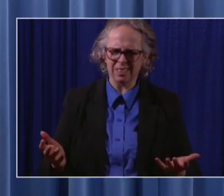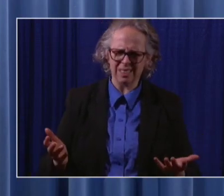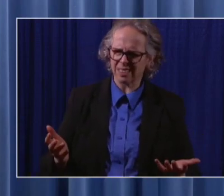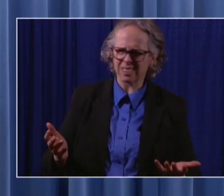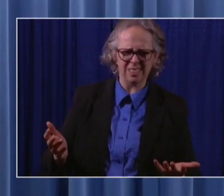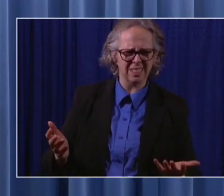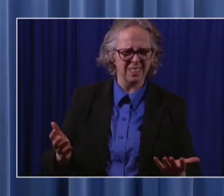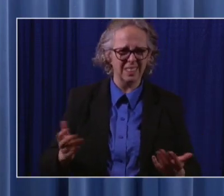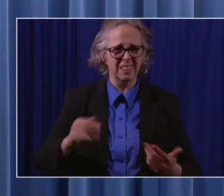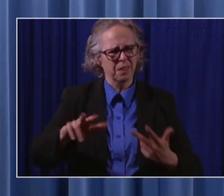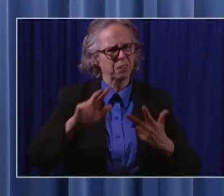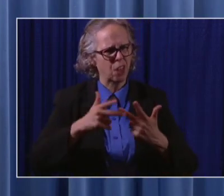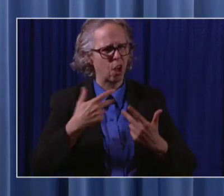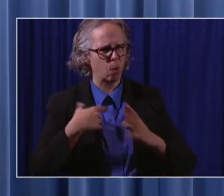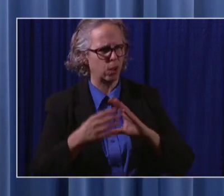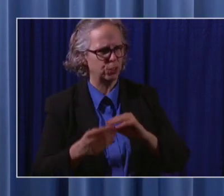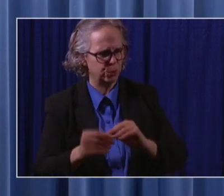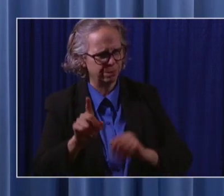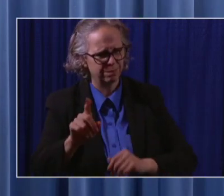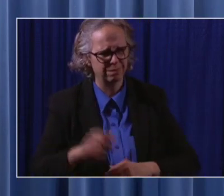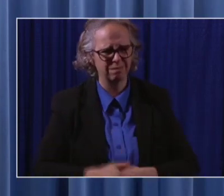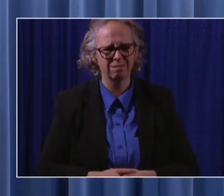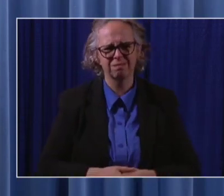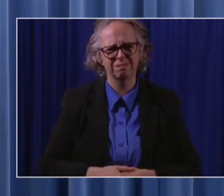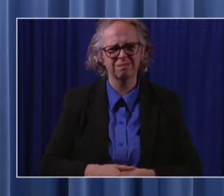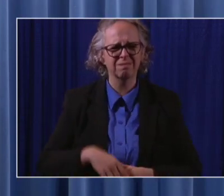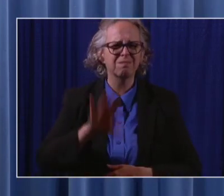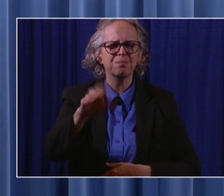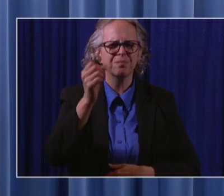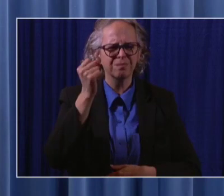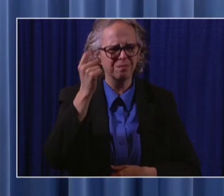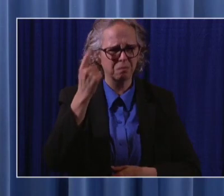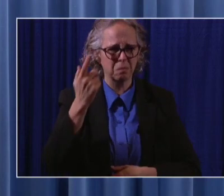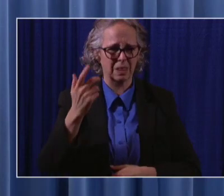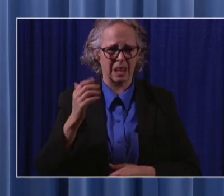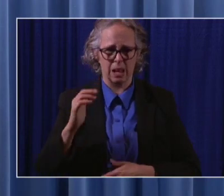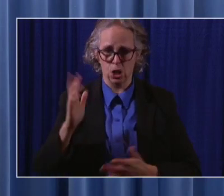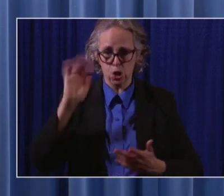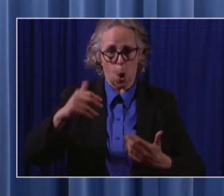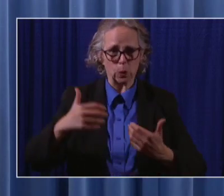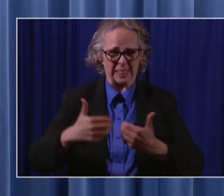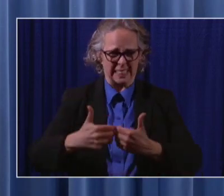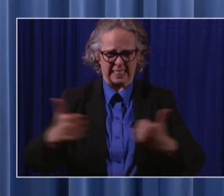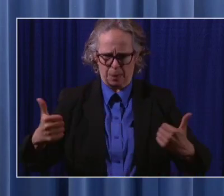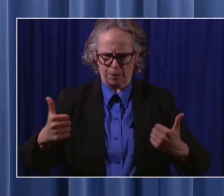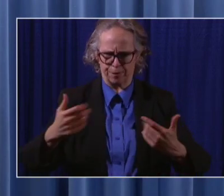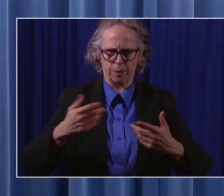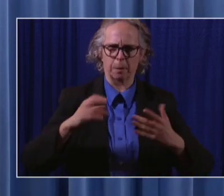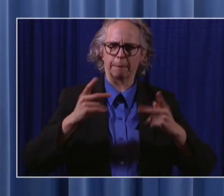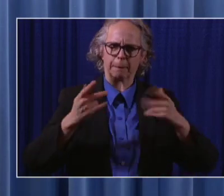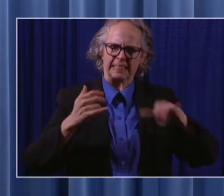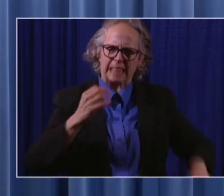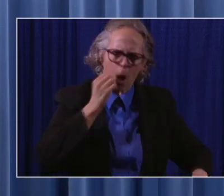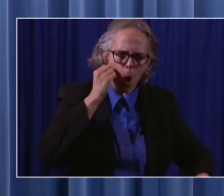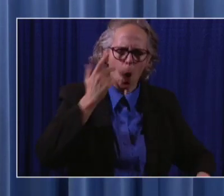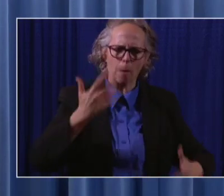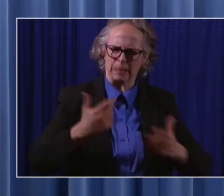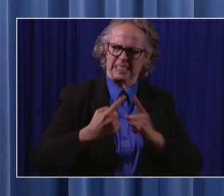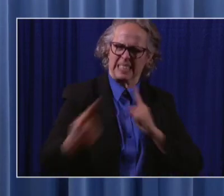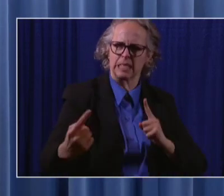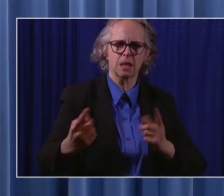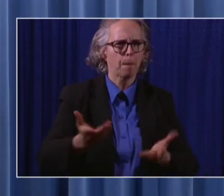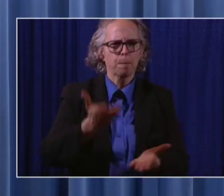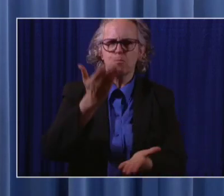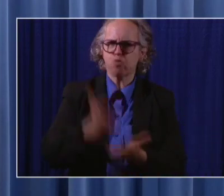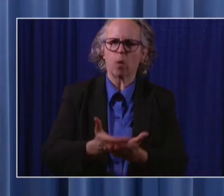that this method of separation, of keeping distance, would work when